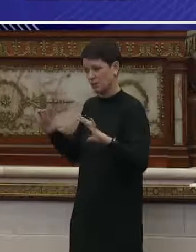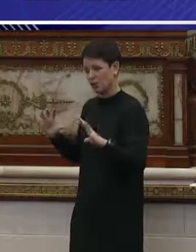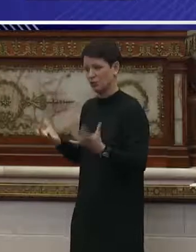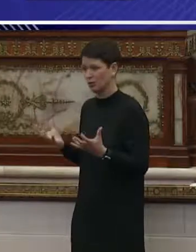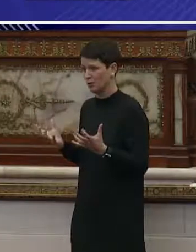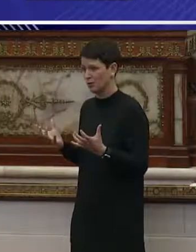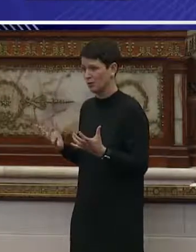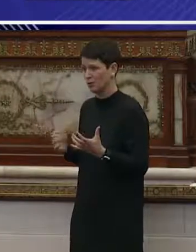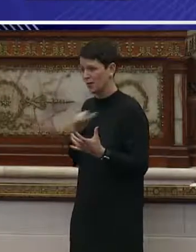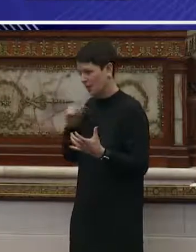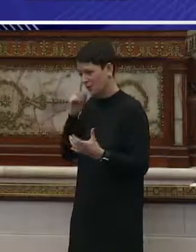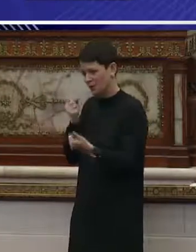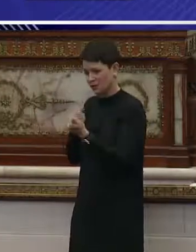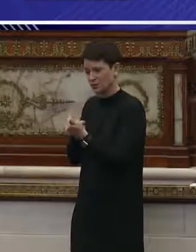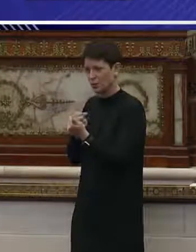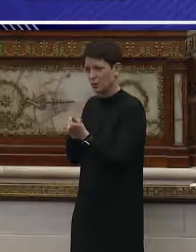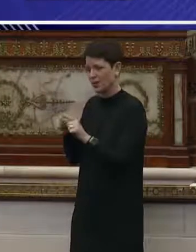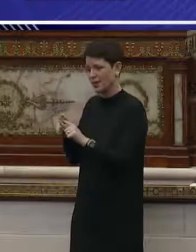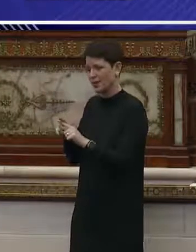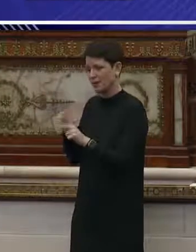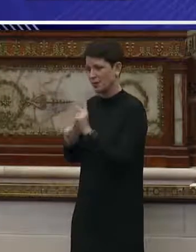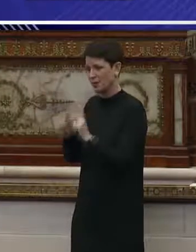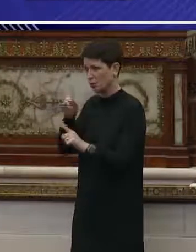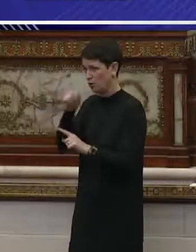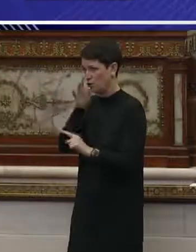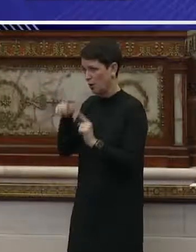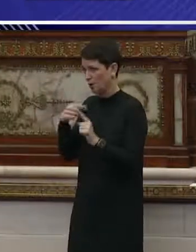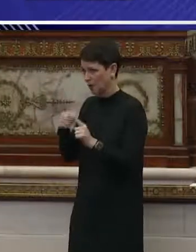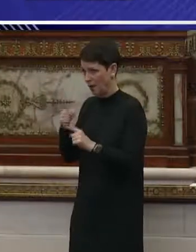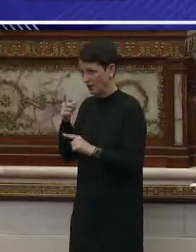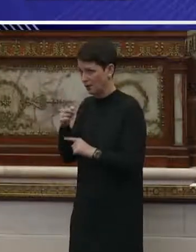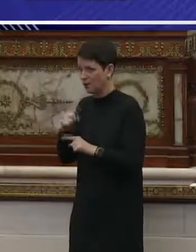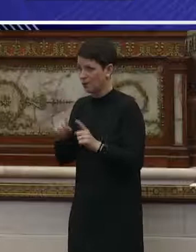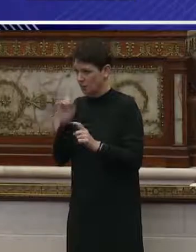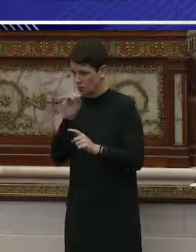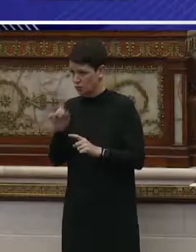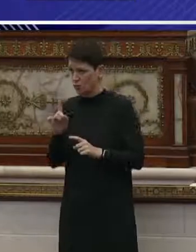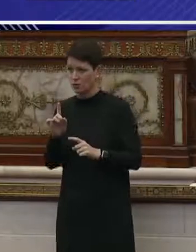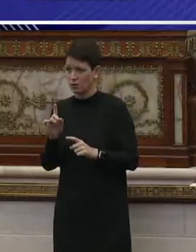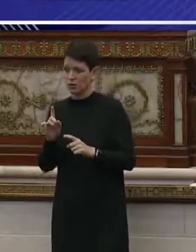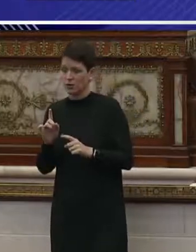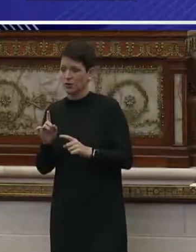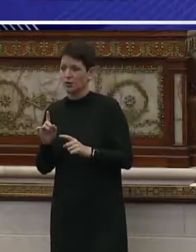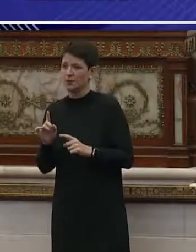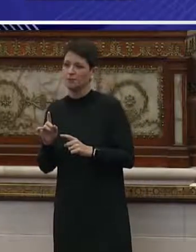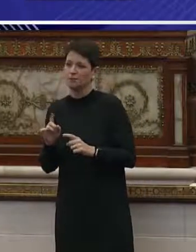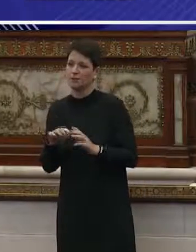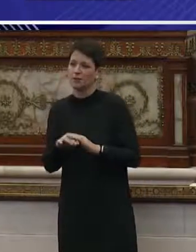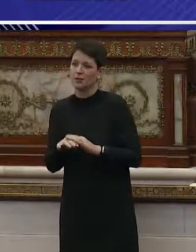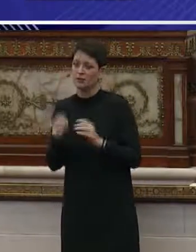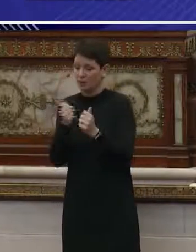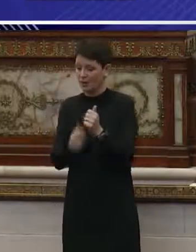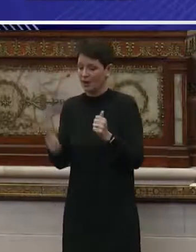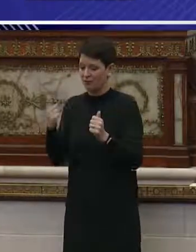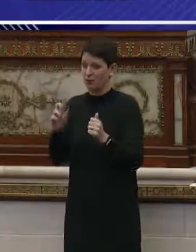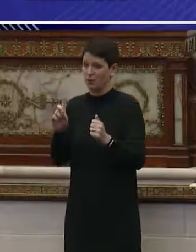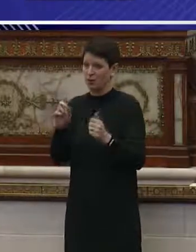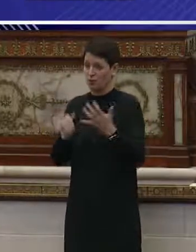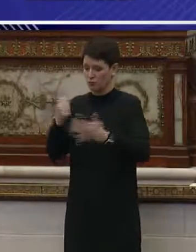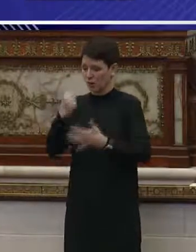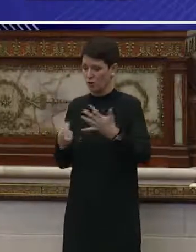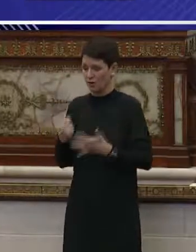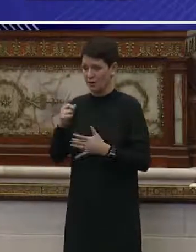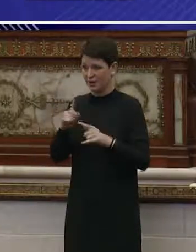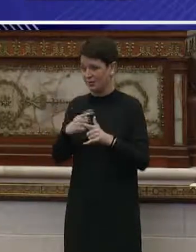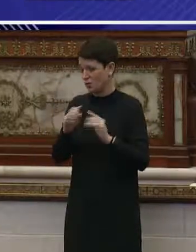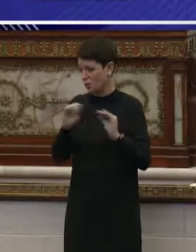I don't think are as important as the type of folks that you talked about. And so I want to make sure that we're not, if we put everybody as a priority, then nobody's a